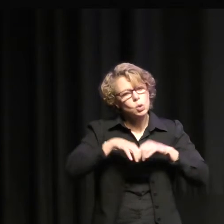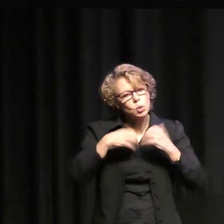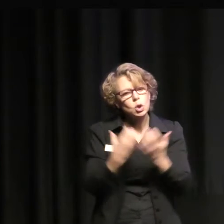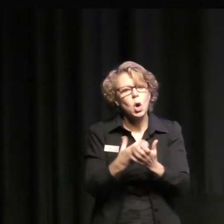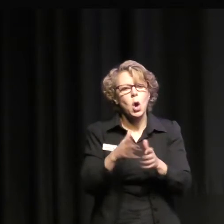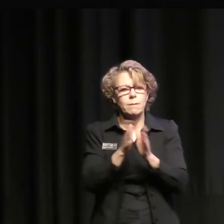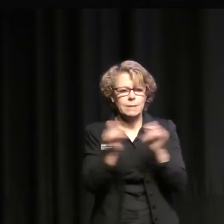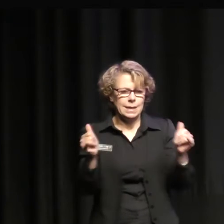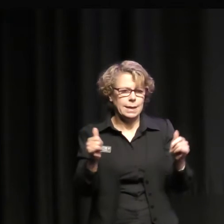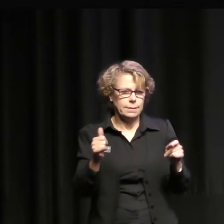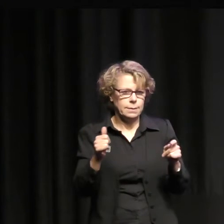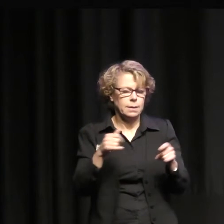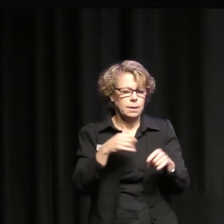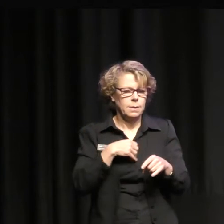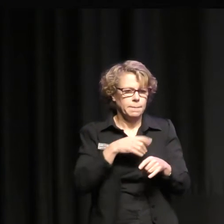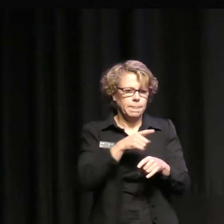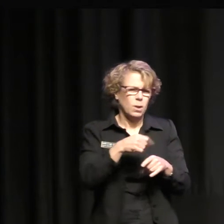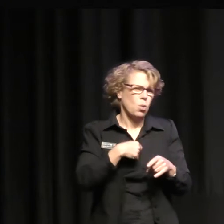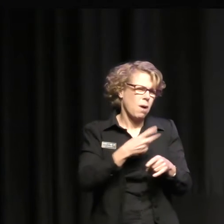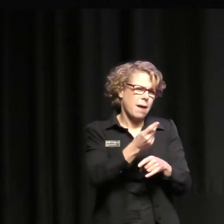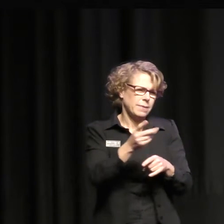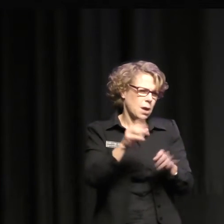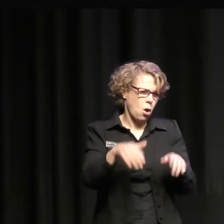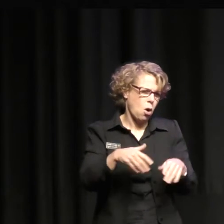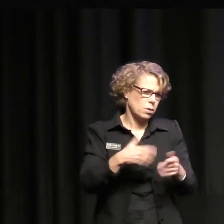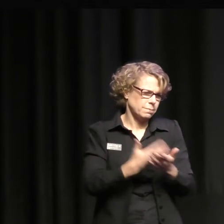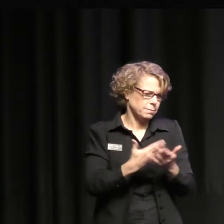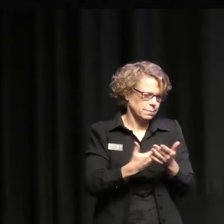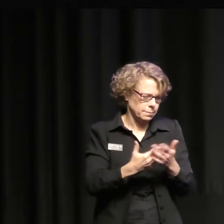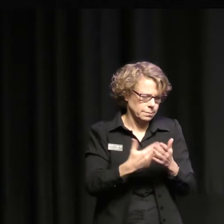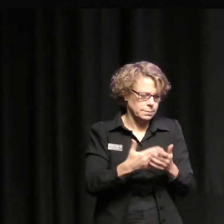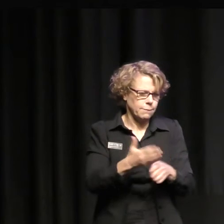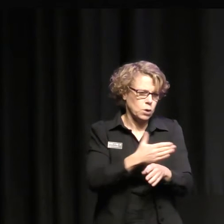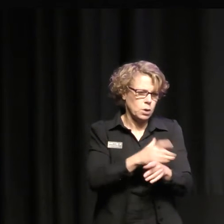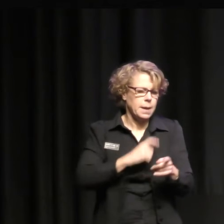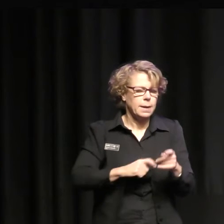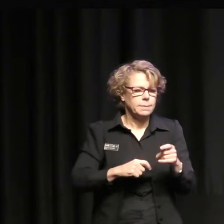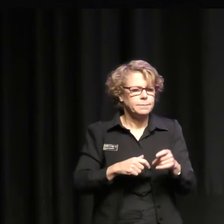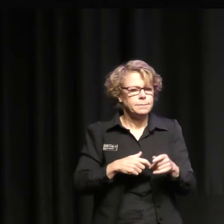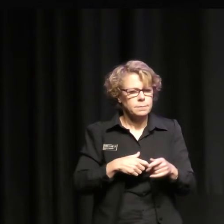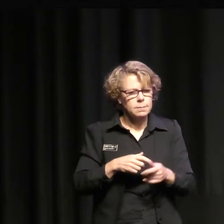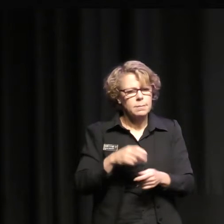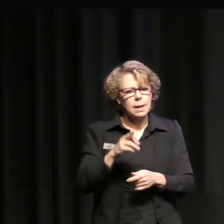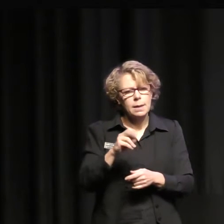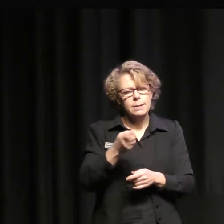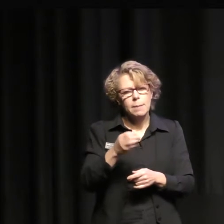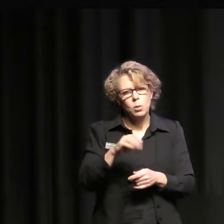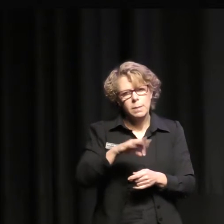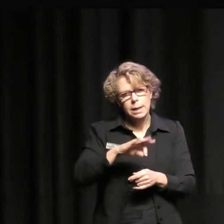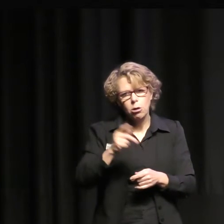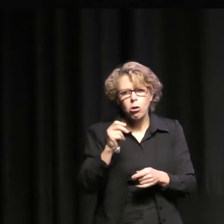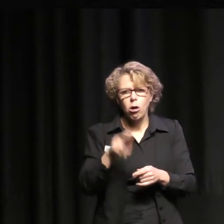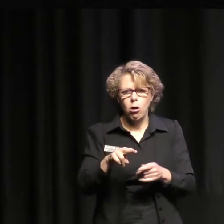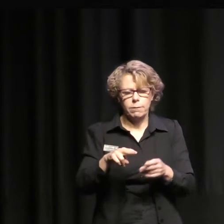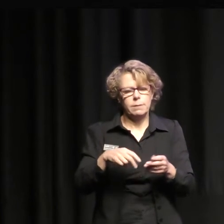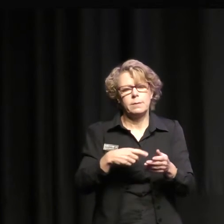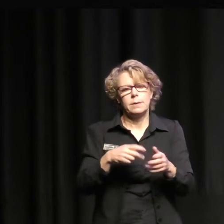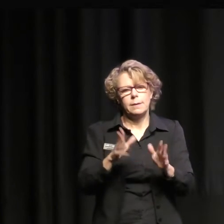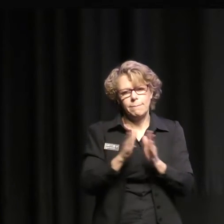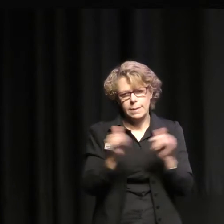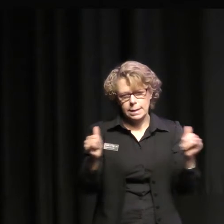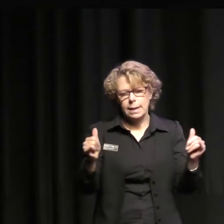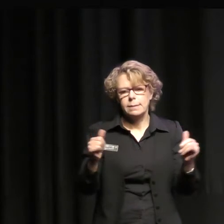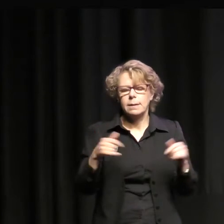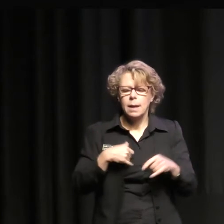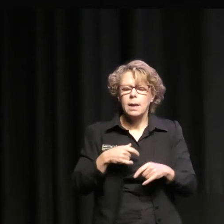that Aristotle and Hannah Arendt and others promoted. Republican freedom, the freedom